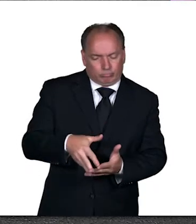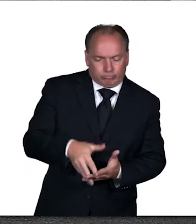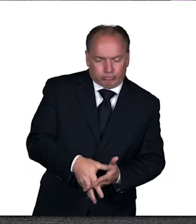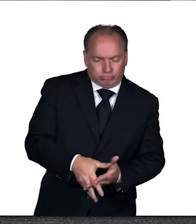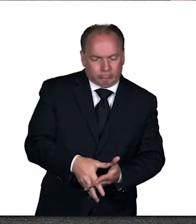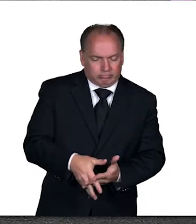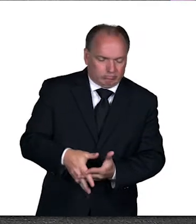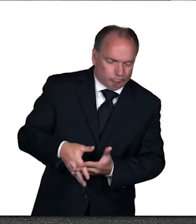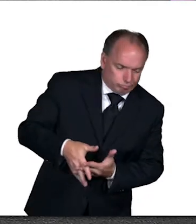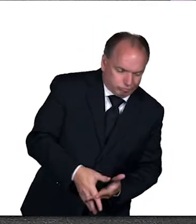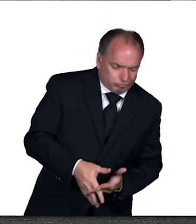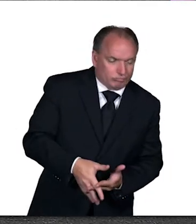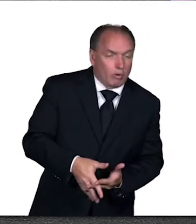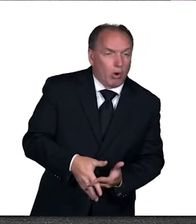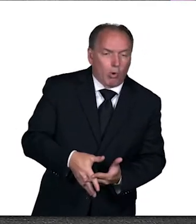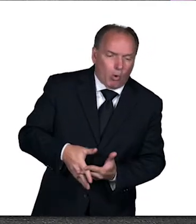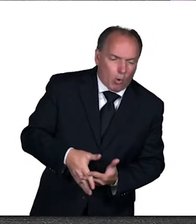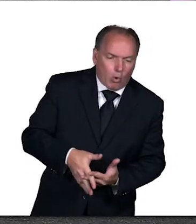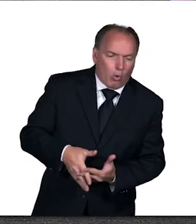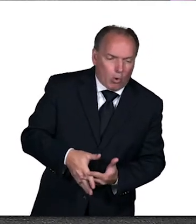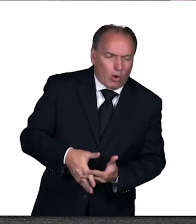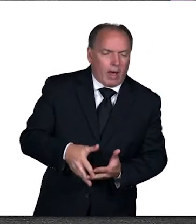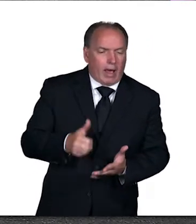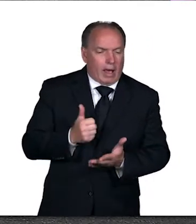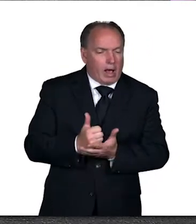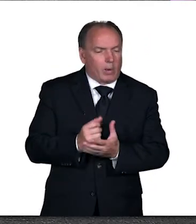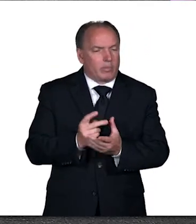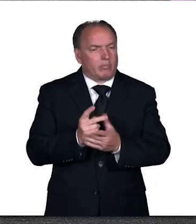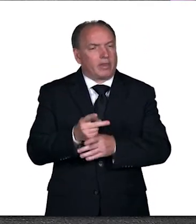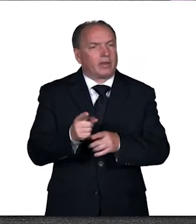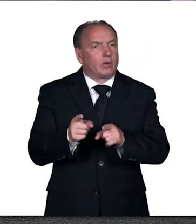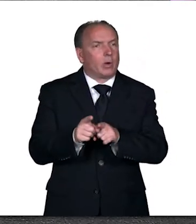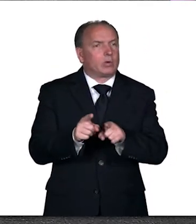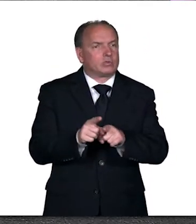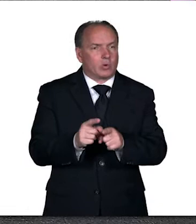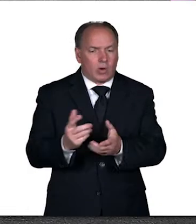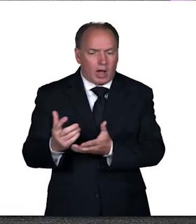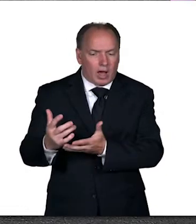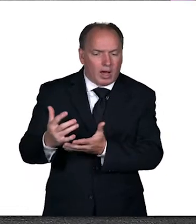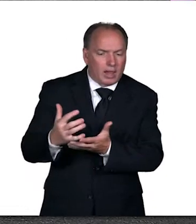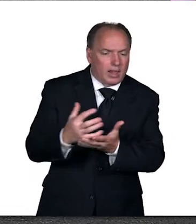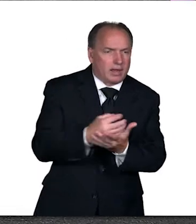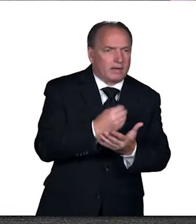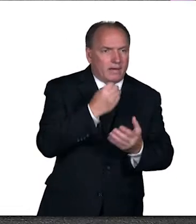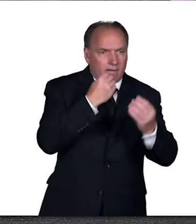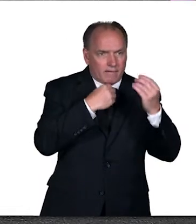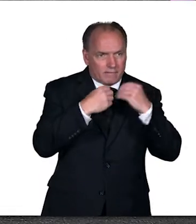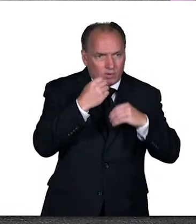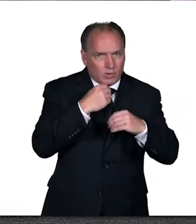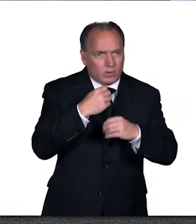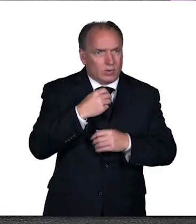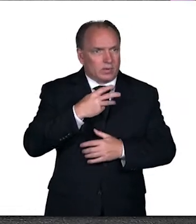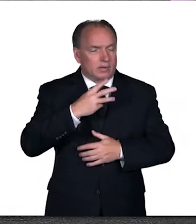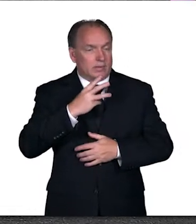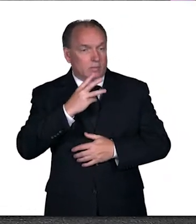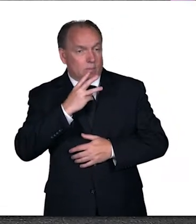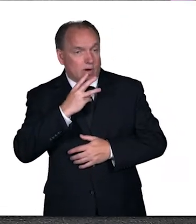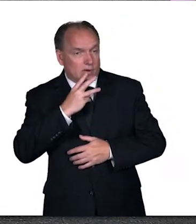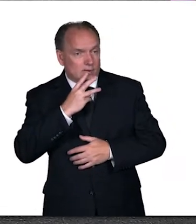ground, in the soil or the dirt, and they help the plant to also collect food and